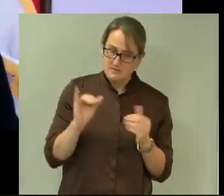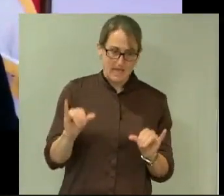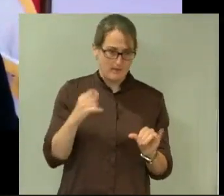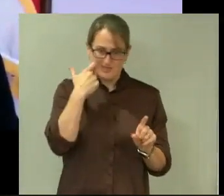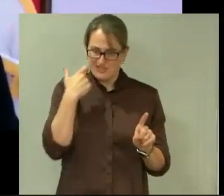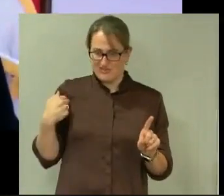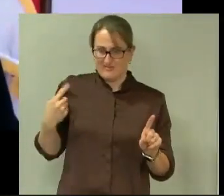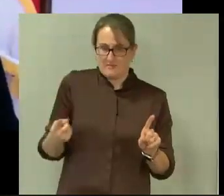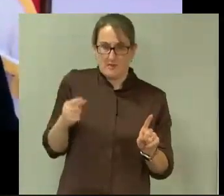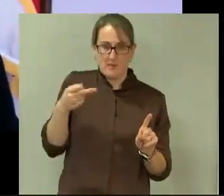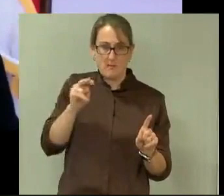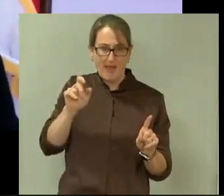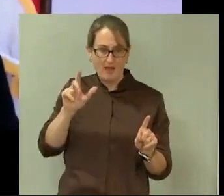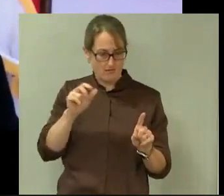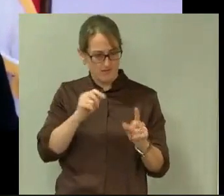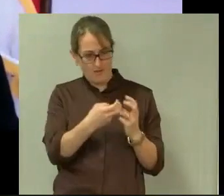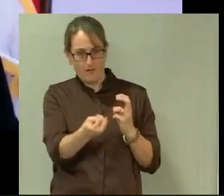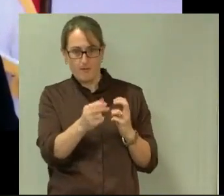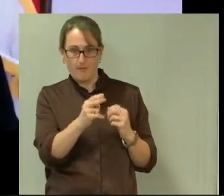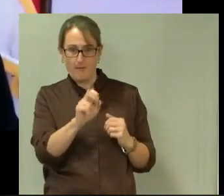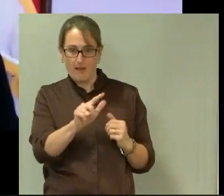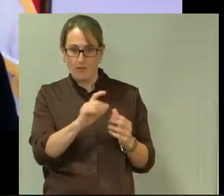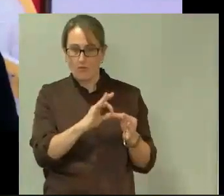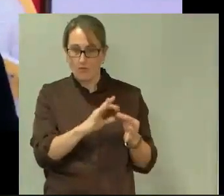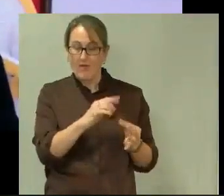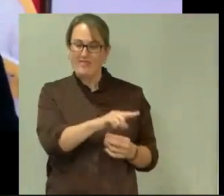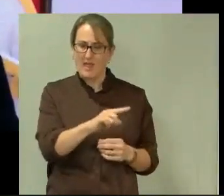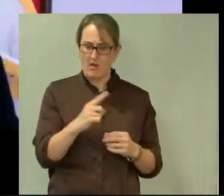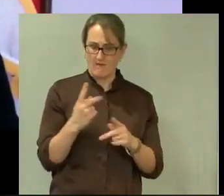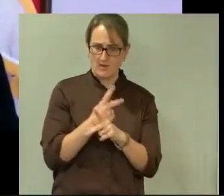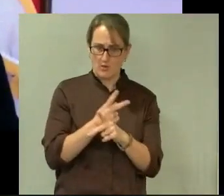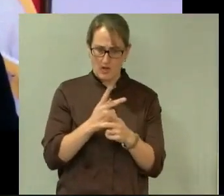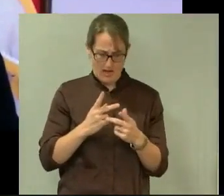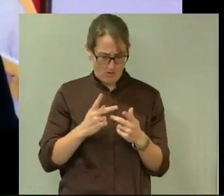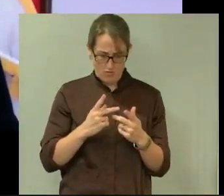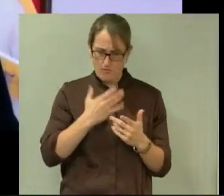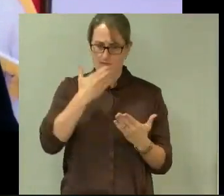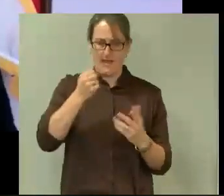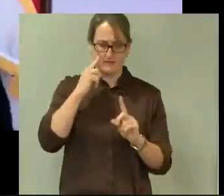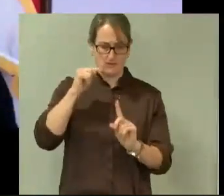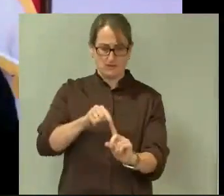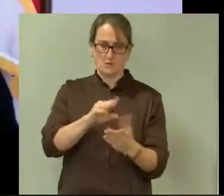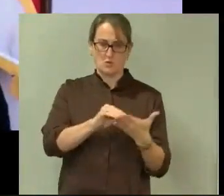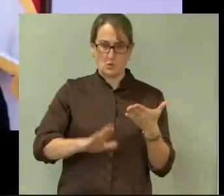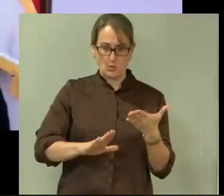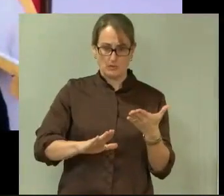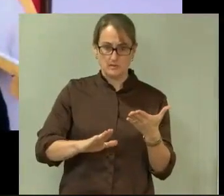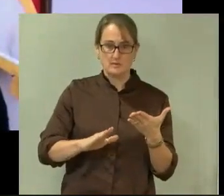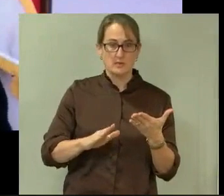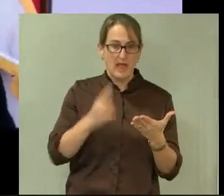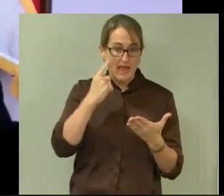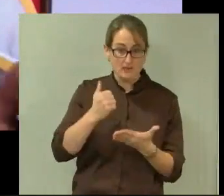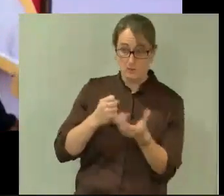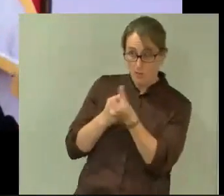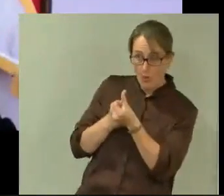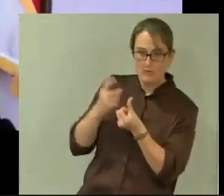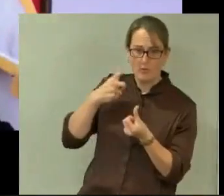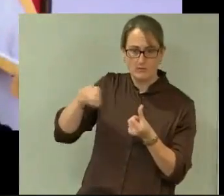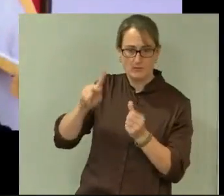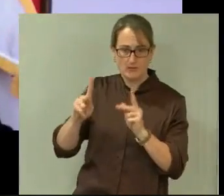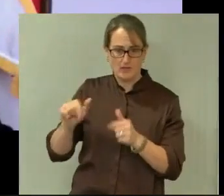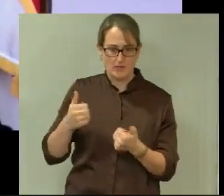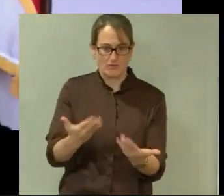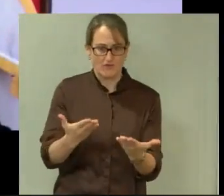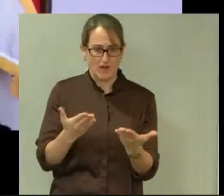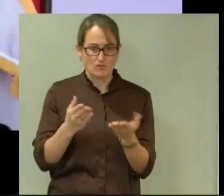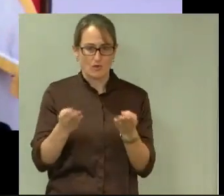look through the lens of what's best for students and those who serve them, our staff who work in our schools. Just to give you a little bit from the